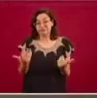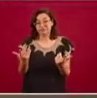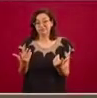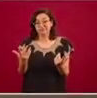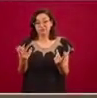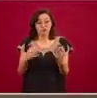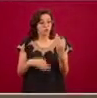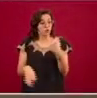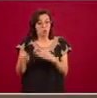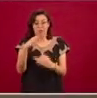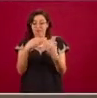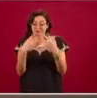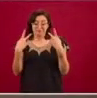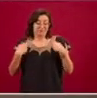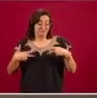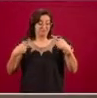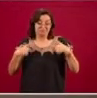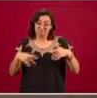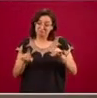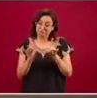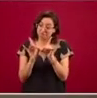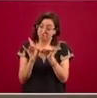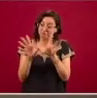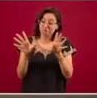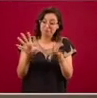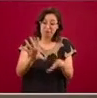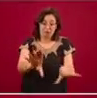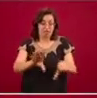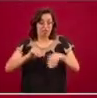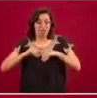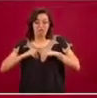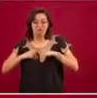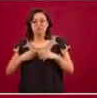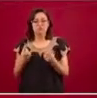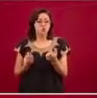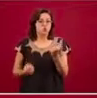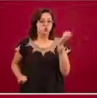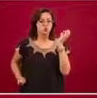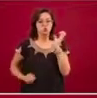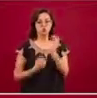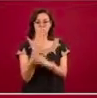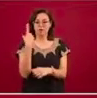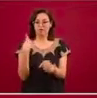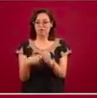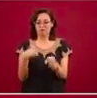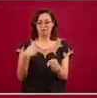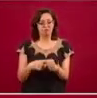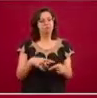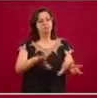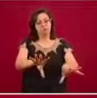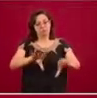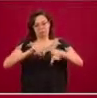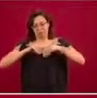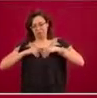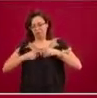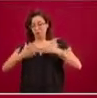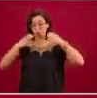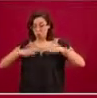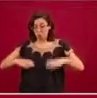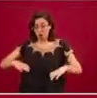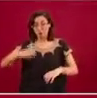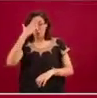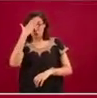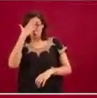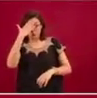this disease, that in this situation is all of us who haven't gotten sick, we are all susceptible to this disease